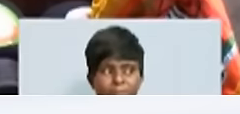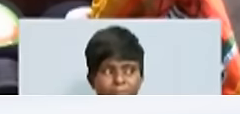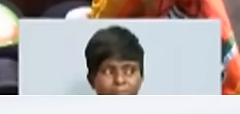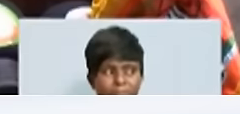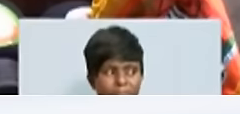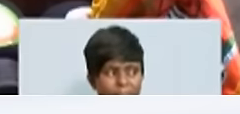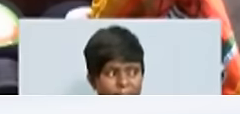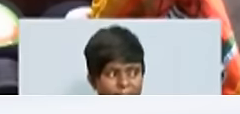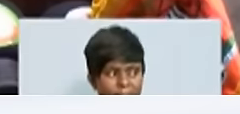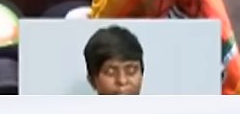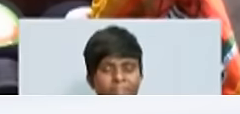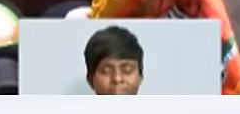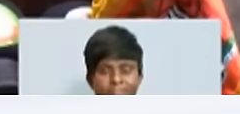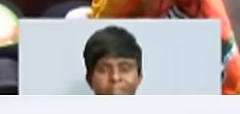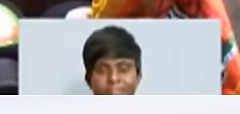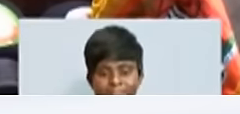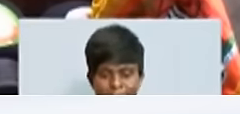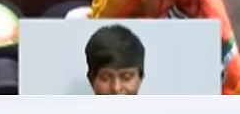we need to save human